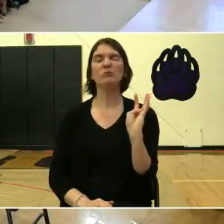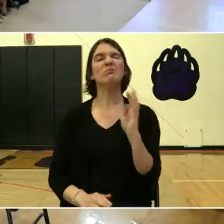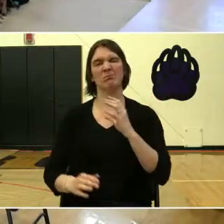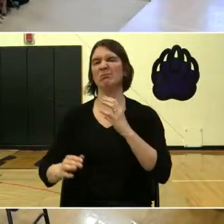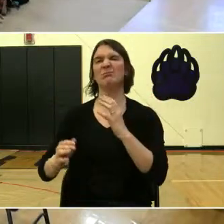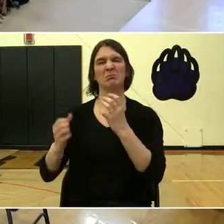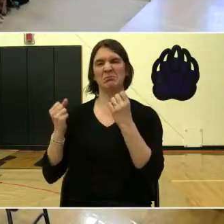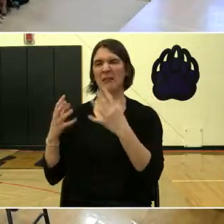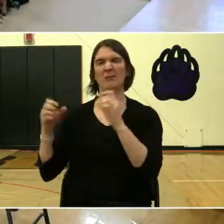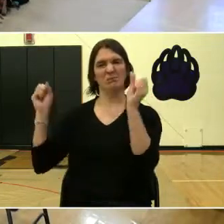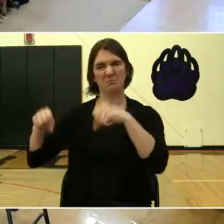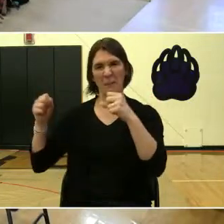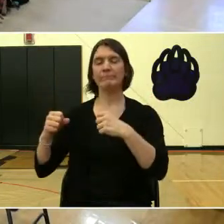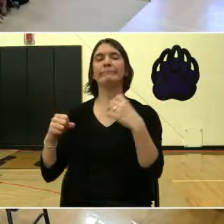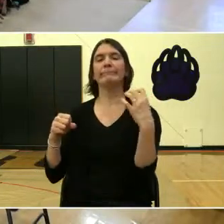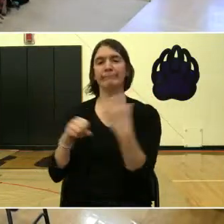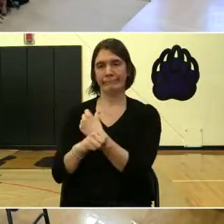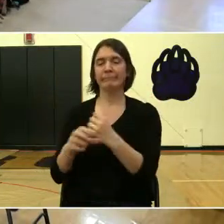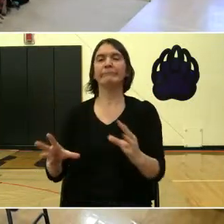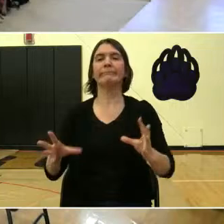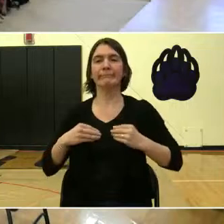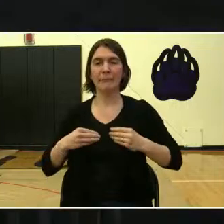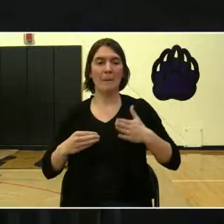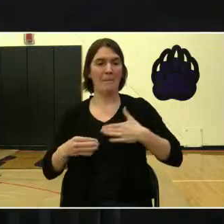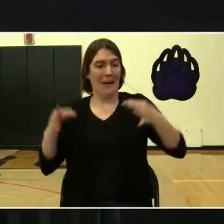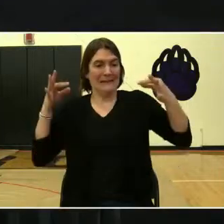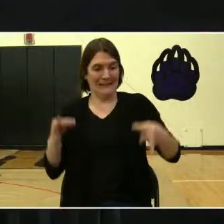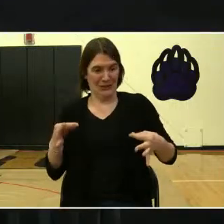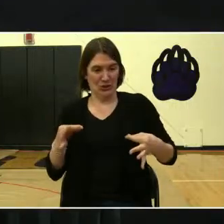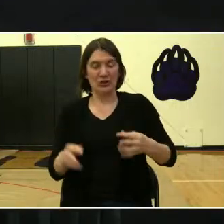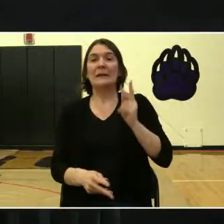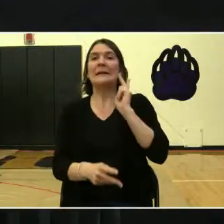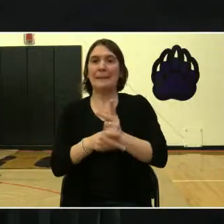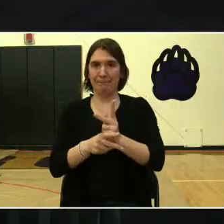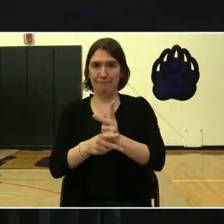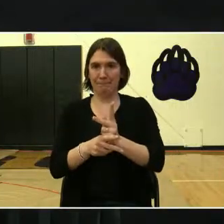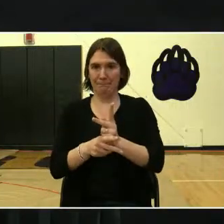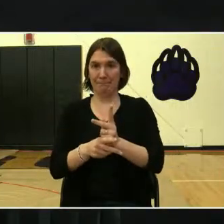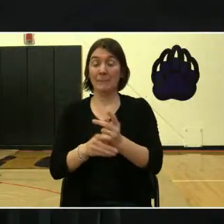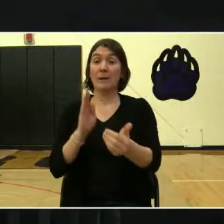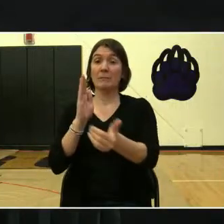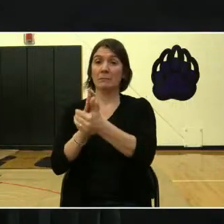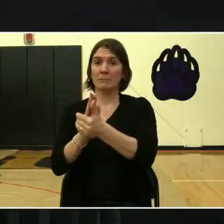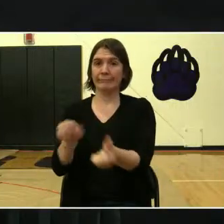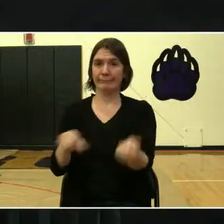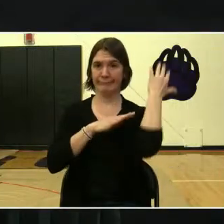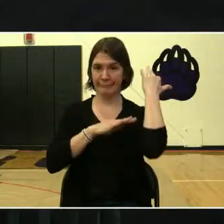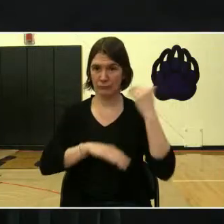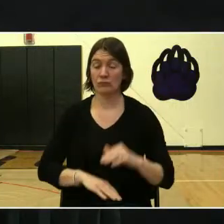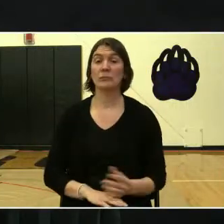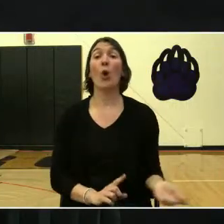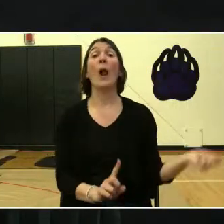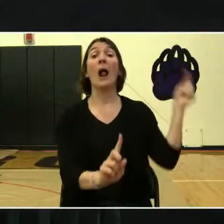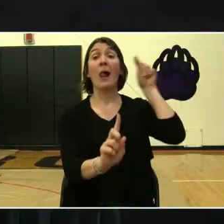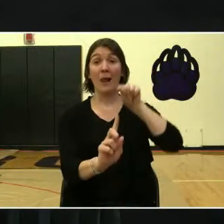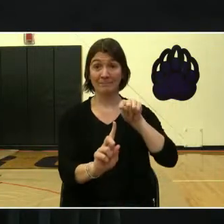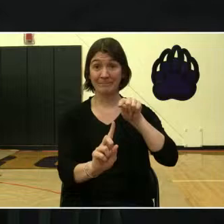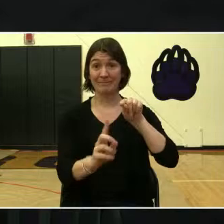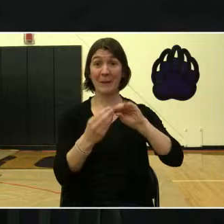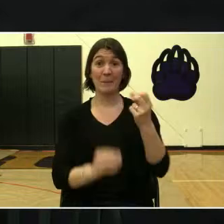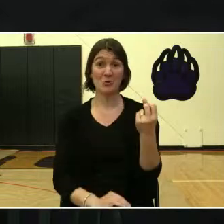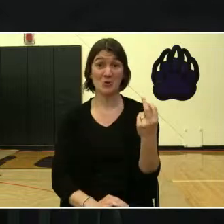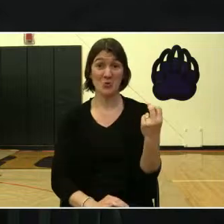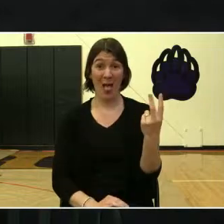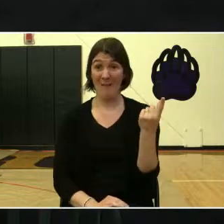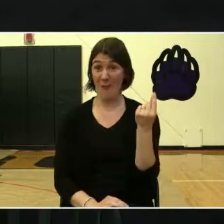to have it the eyes do have it and the moderator's ruling has been sustained we're back to the continuing question